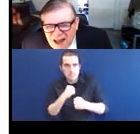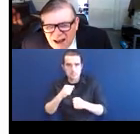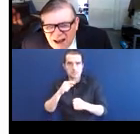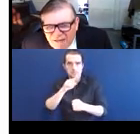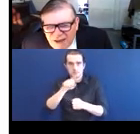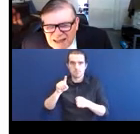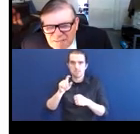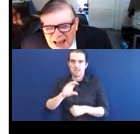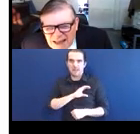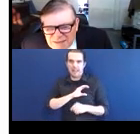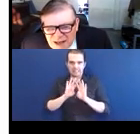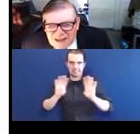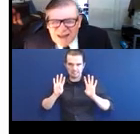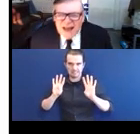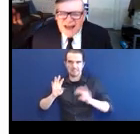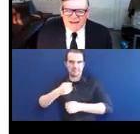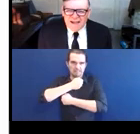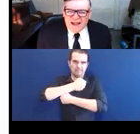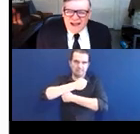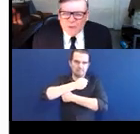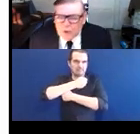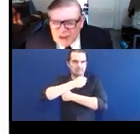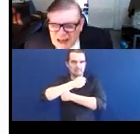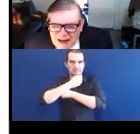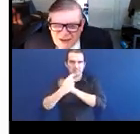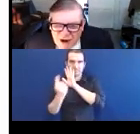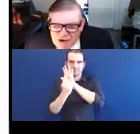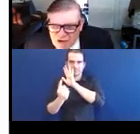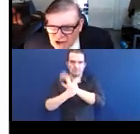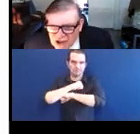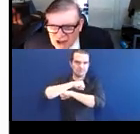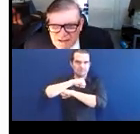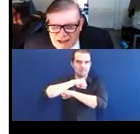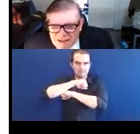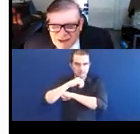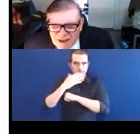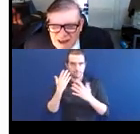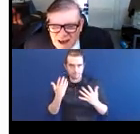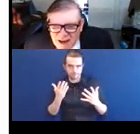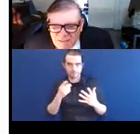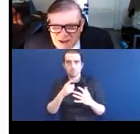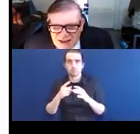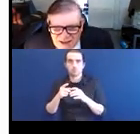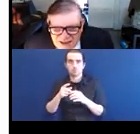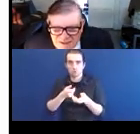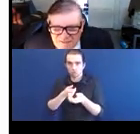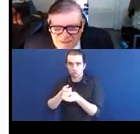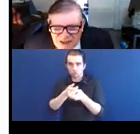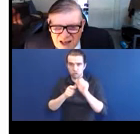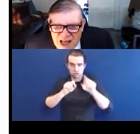protesters are fighting back as much as they can. The water cannon, though, are drenching the